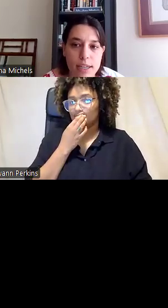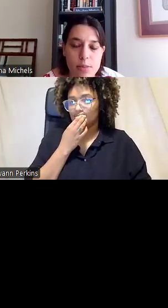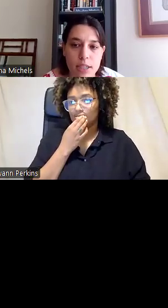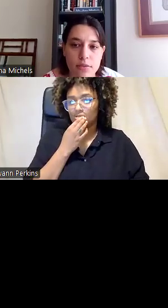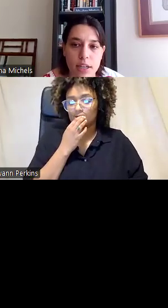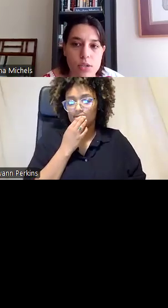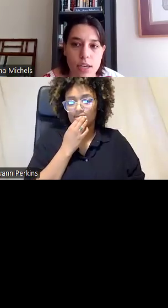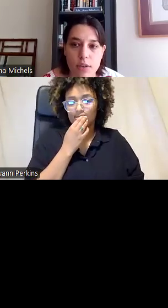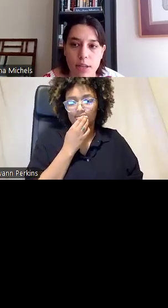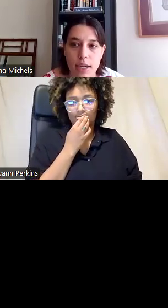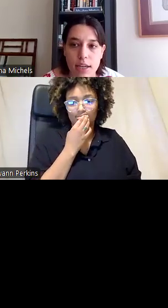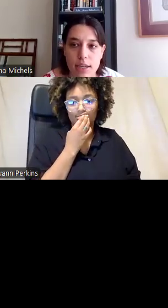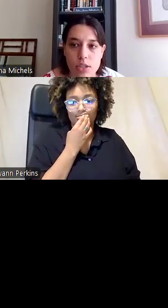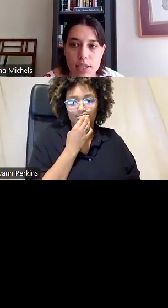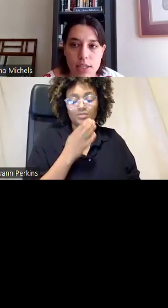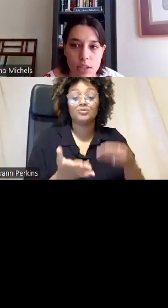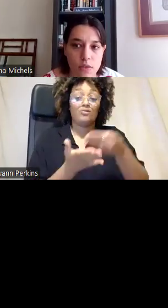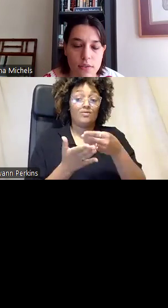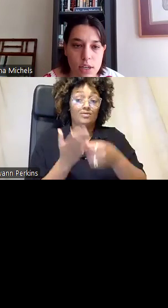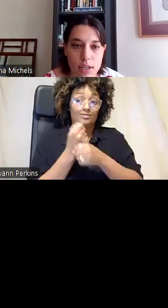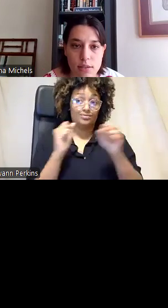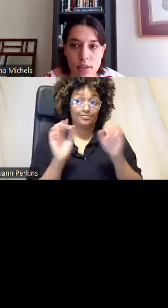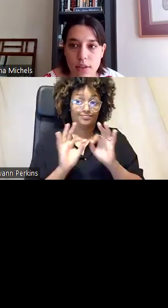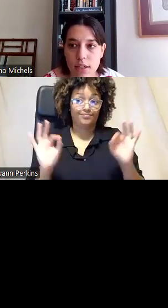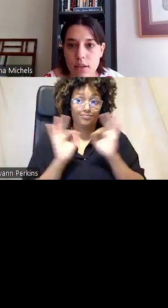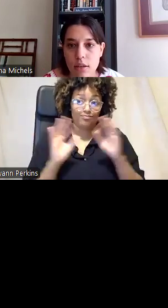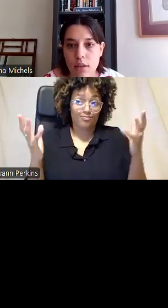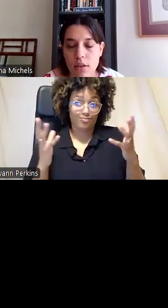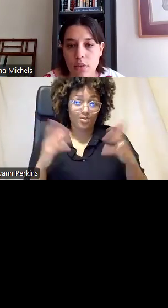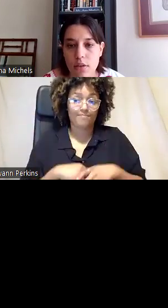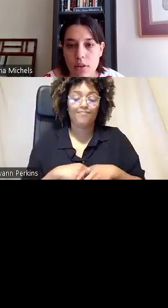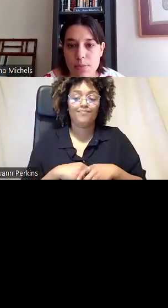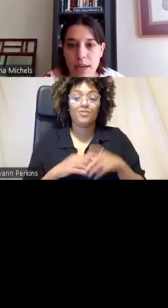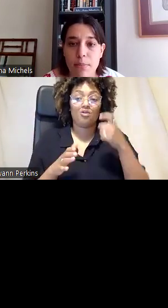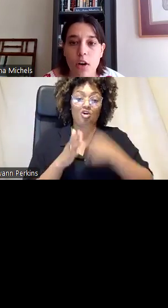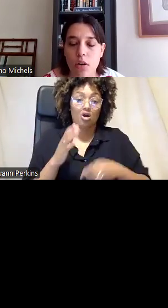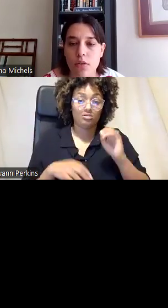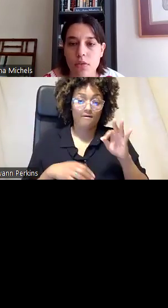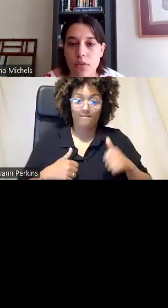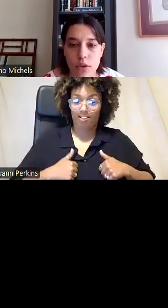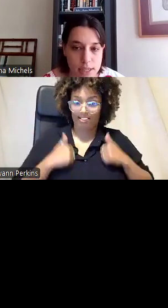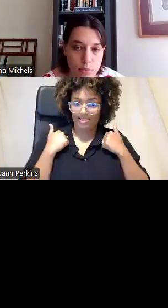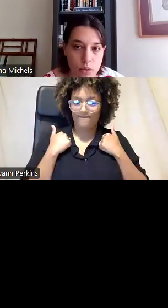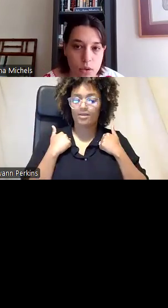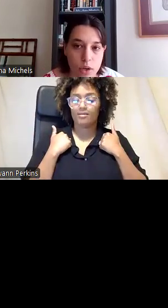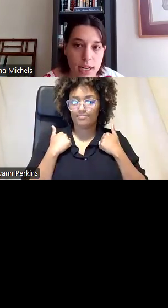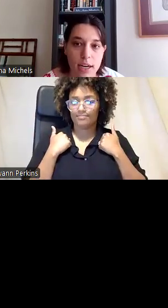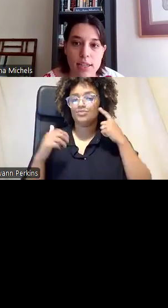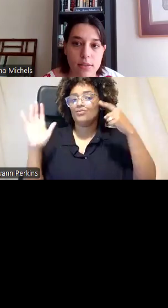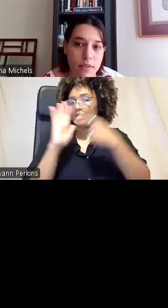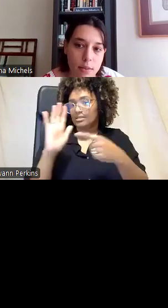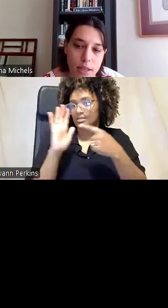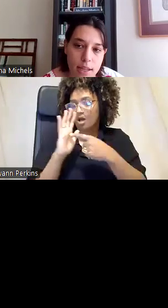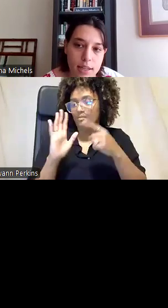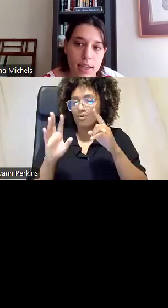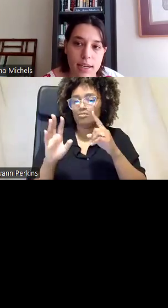Another crucial aspect of financial safety planning is addressing the survivor's cost of living. This might involve, for example, creating a